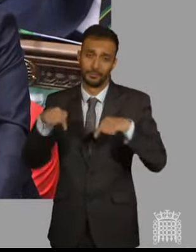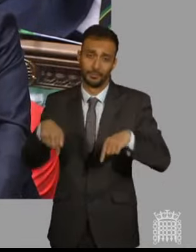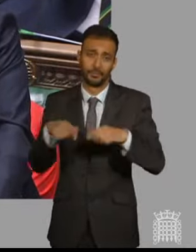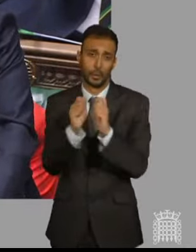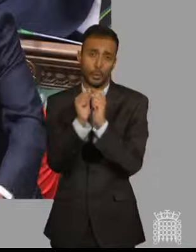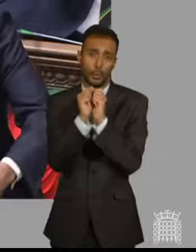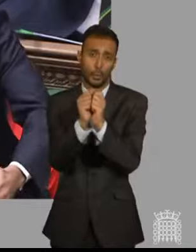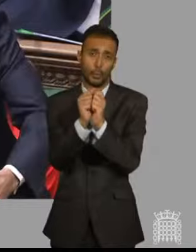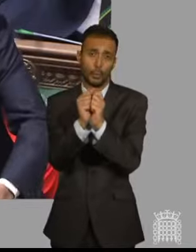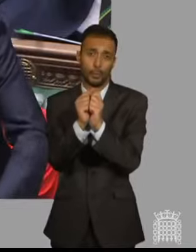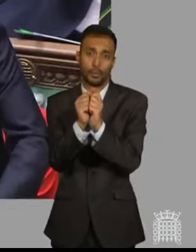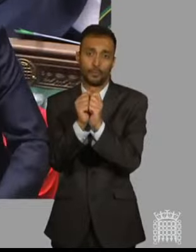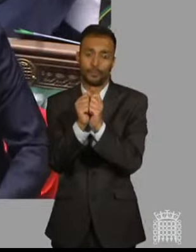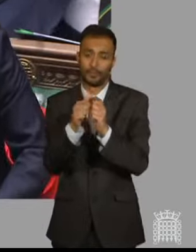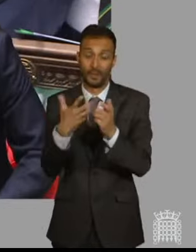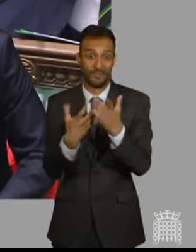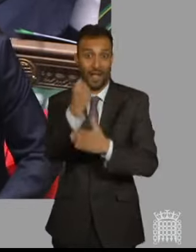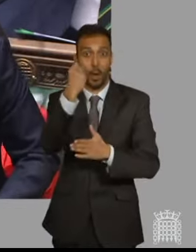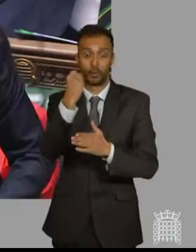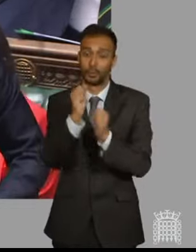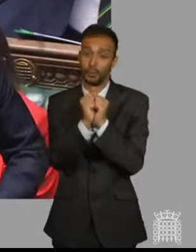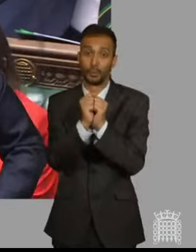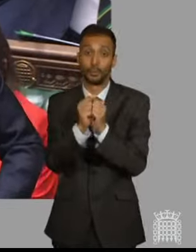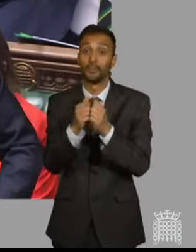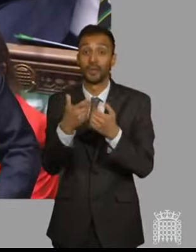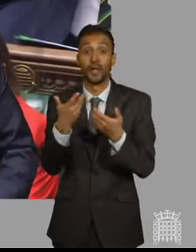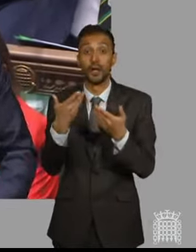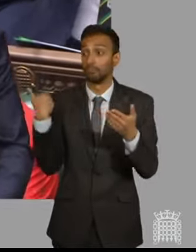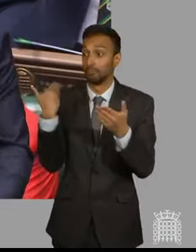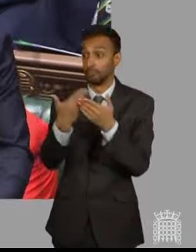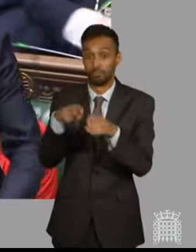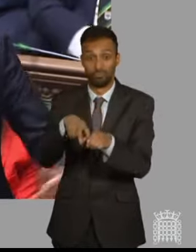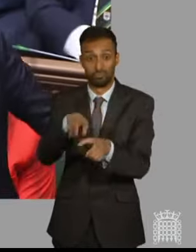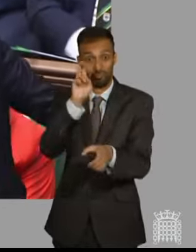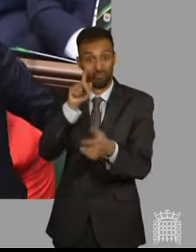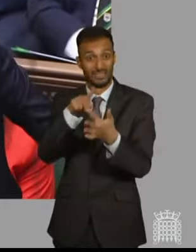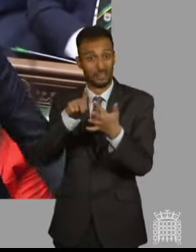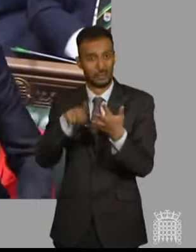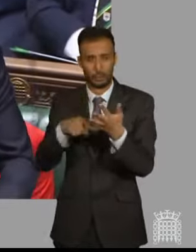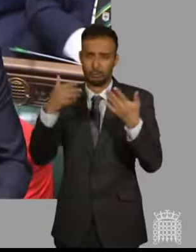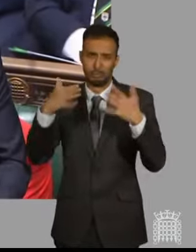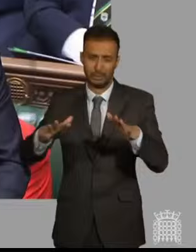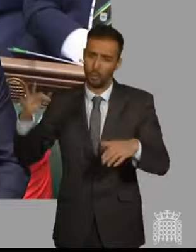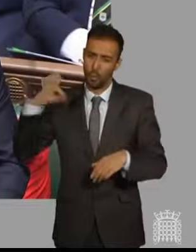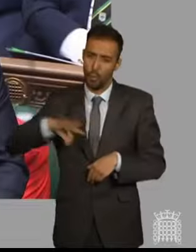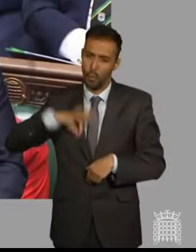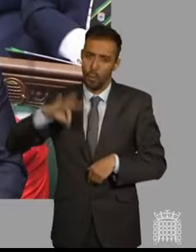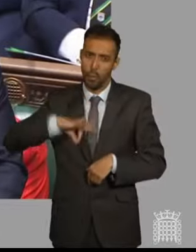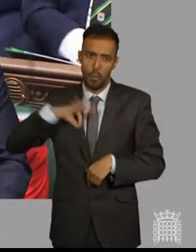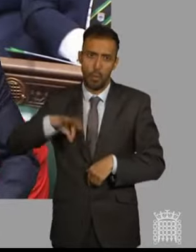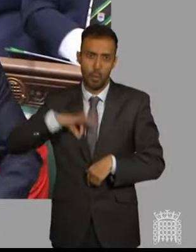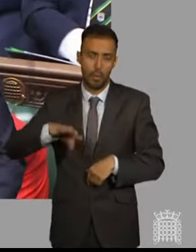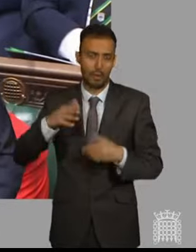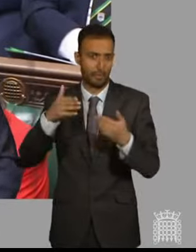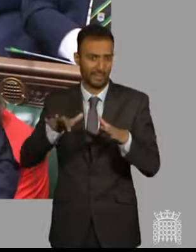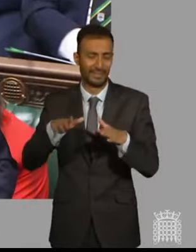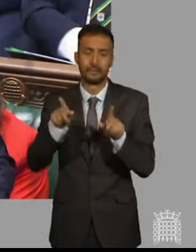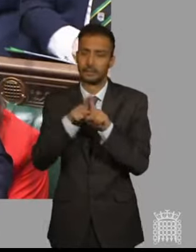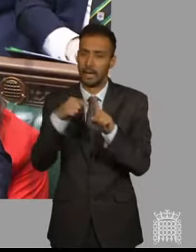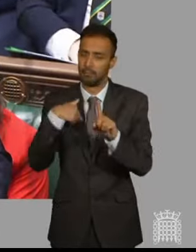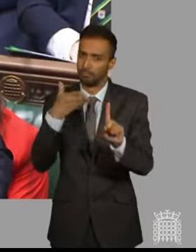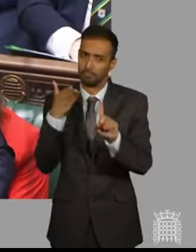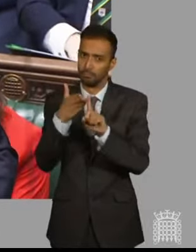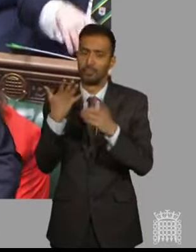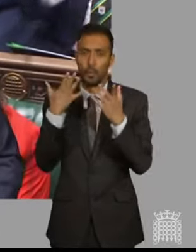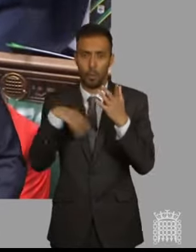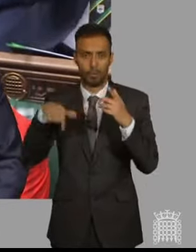the EU, and we're making sure that we can transform opportunity in the UK, particularly in fishing communities. I know my honourable friend, the